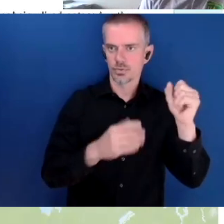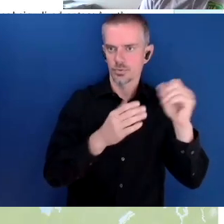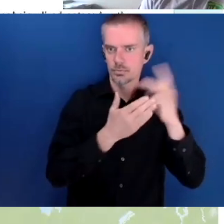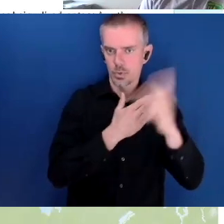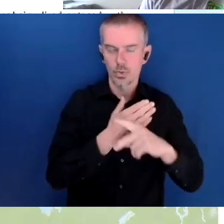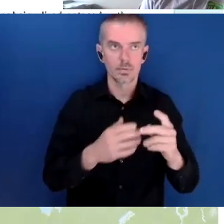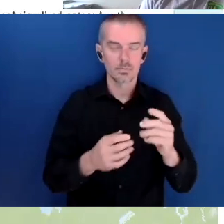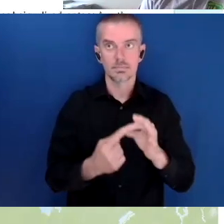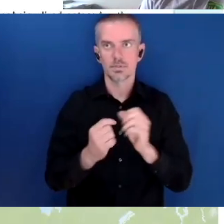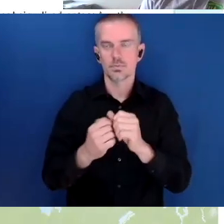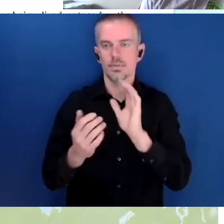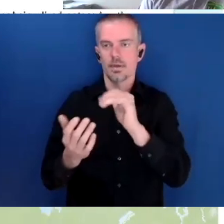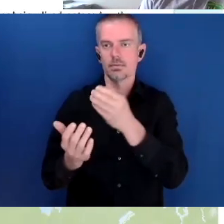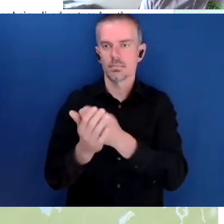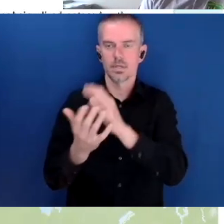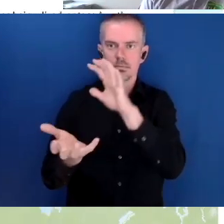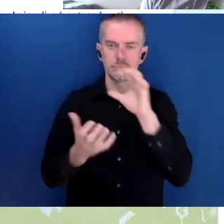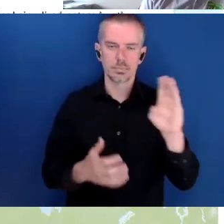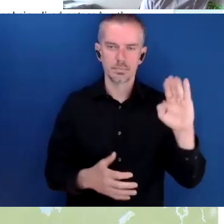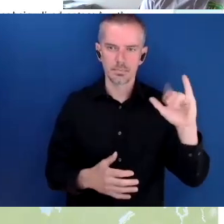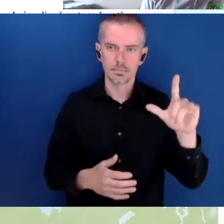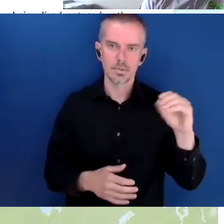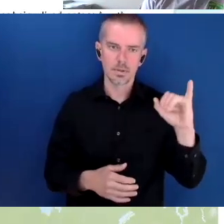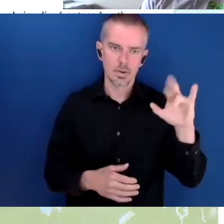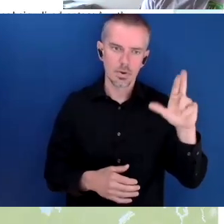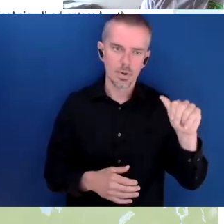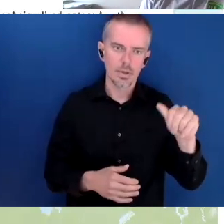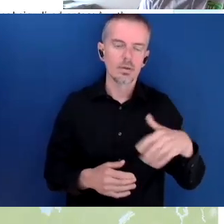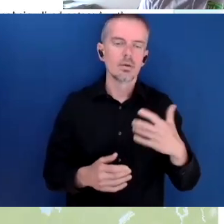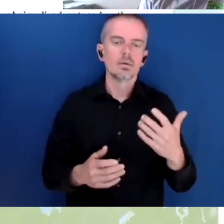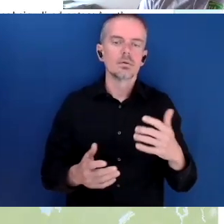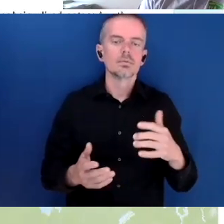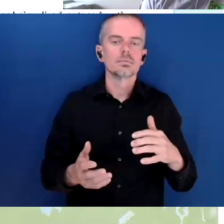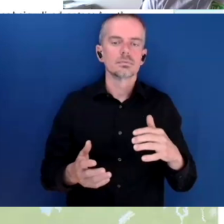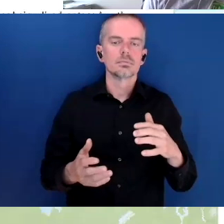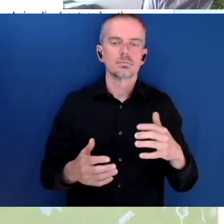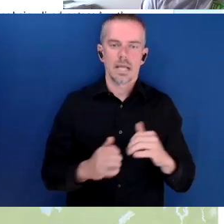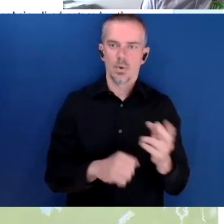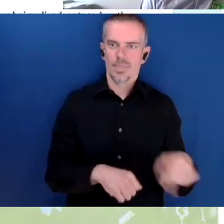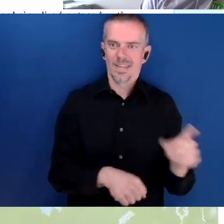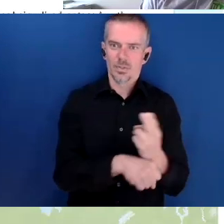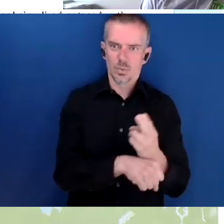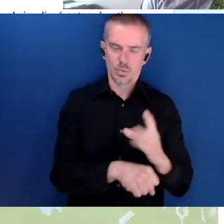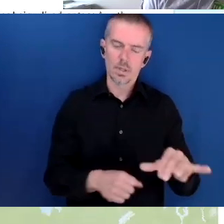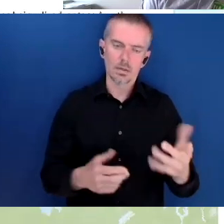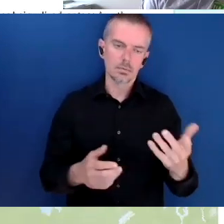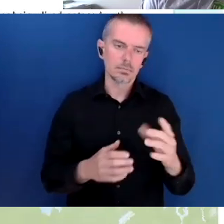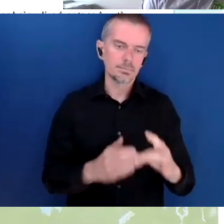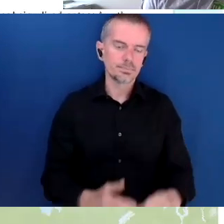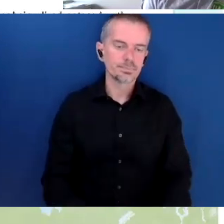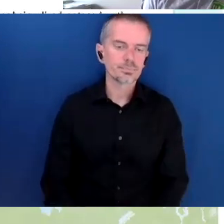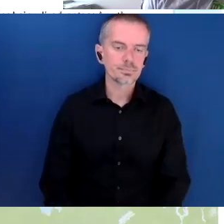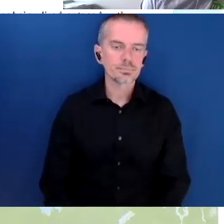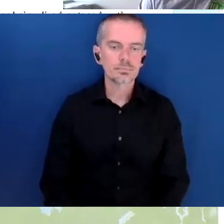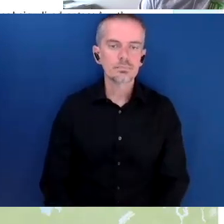that we got in the Bipartisan Infrastructure Law and Inflation Reduction Act. Another piece of that was a decision